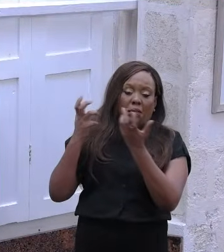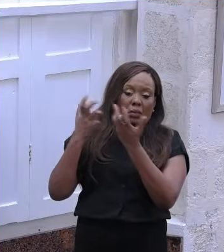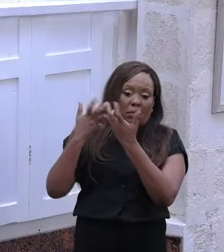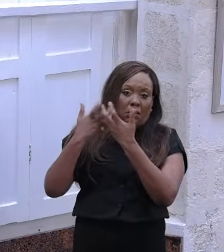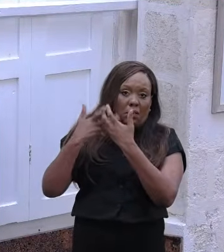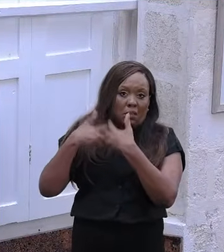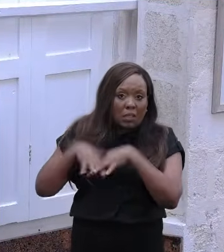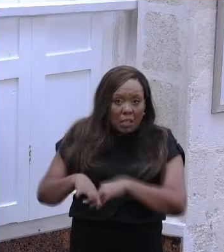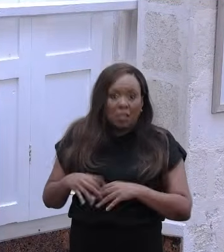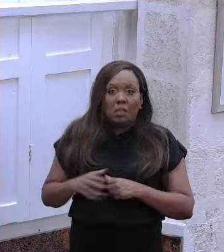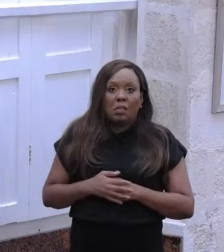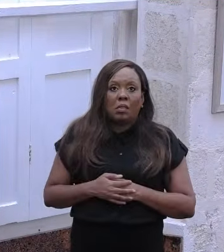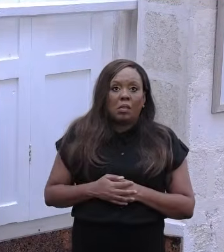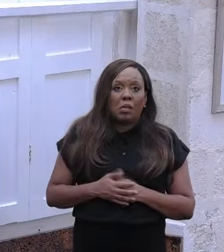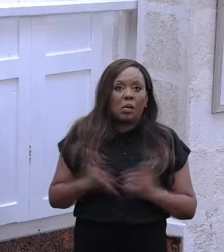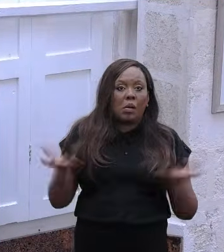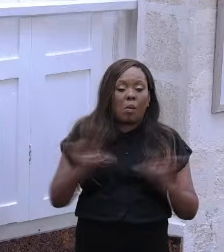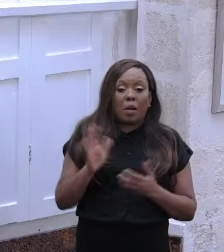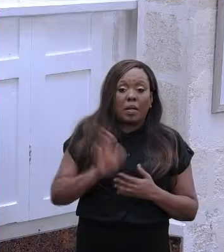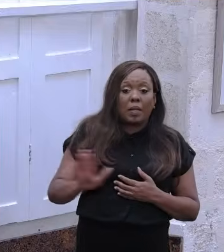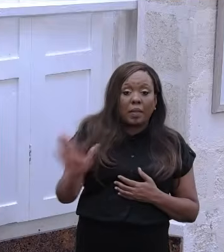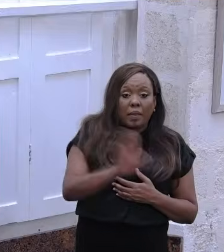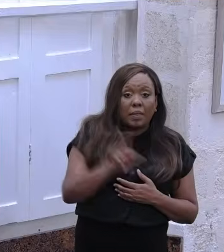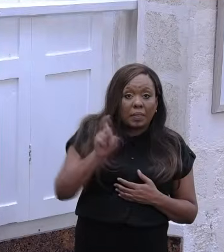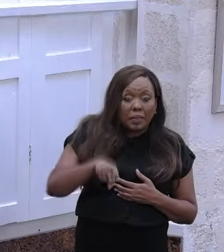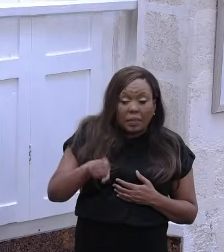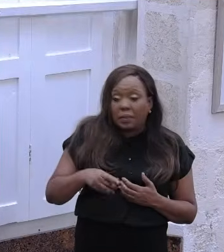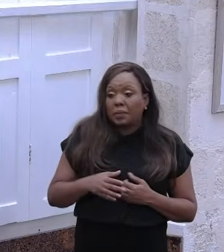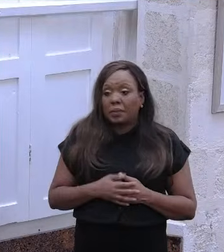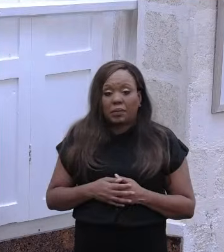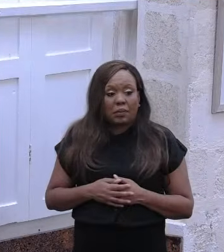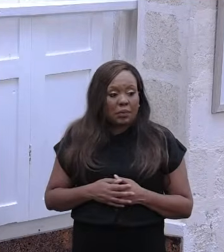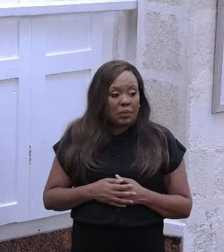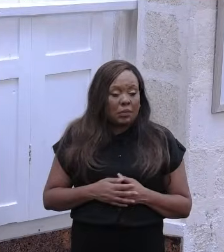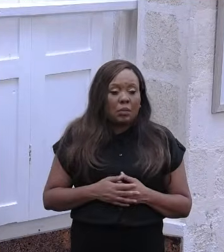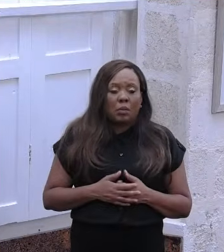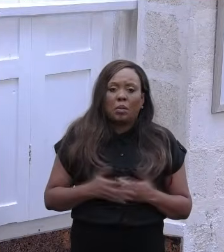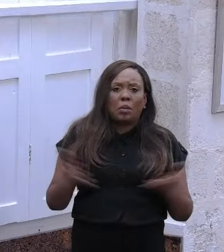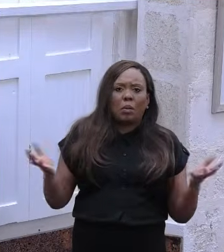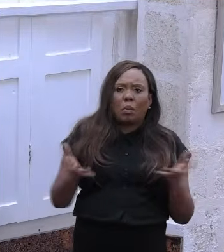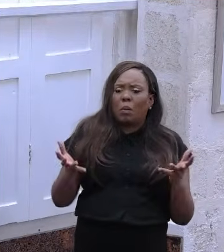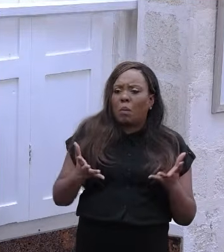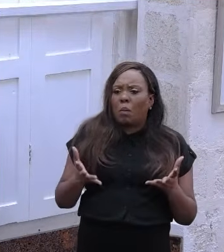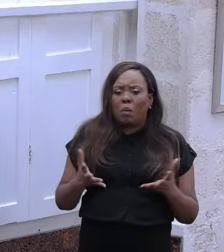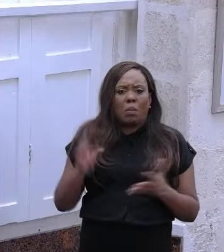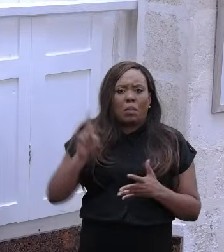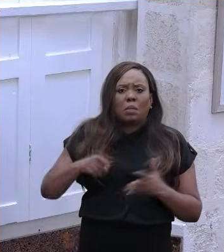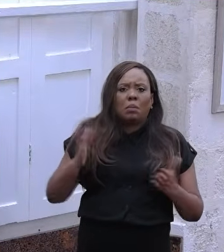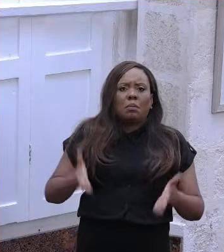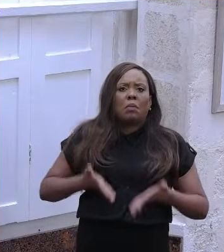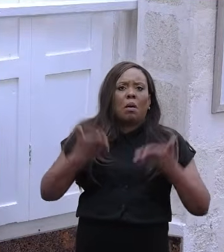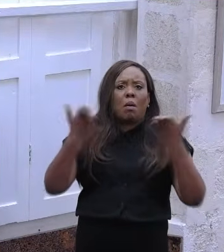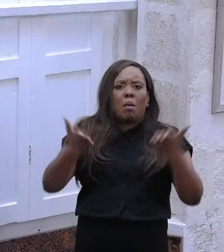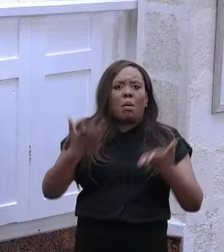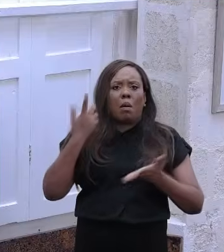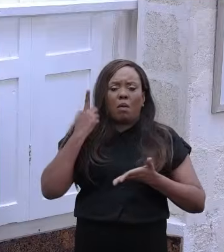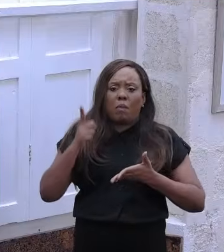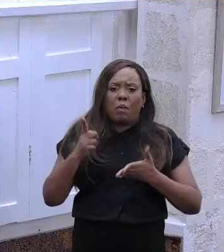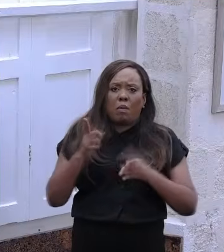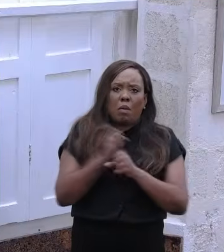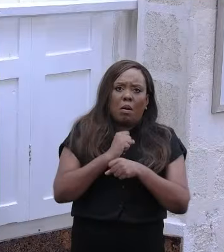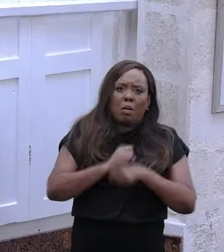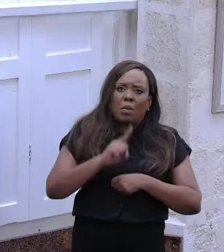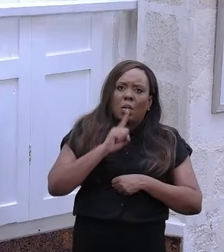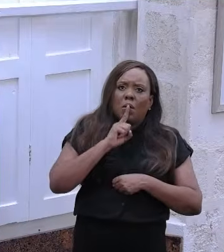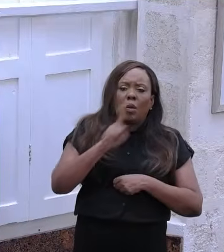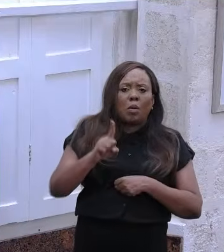their needs are, and what at the end of the day you need for the overall well-being of the economy. It's not an easy